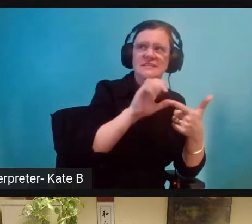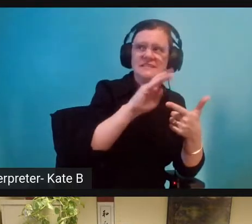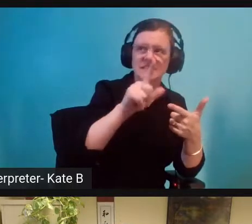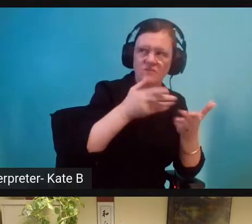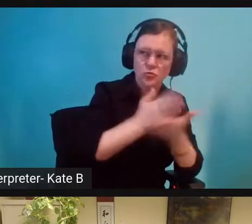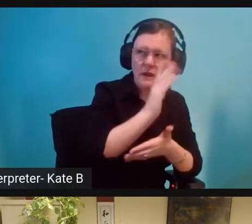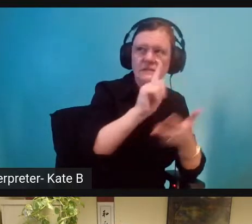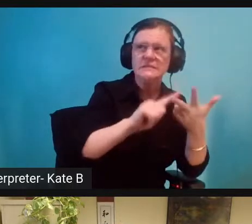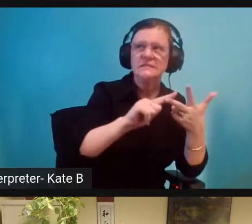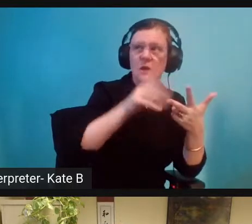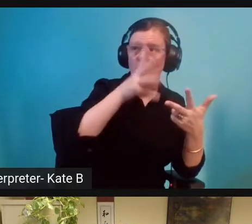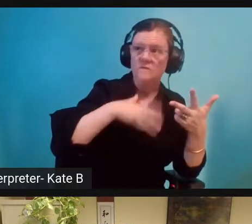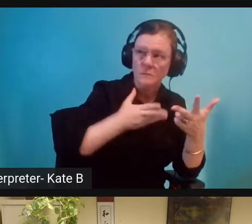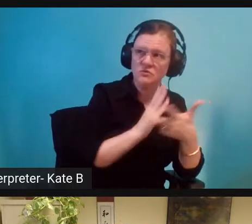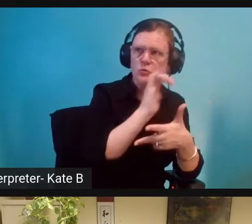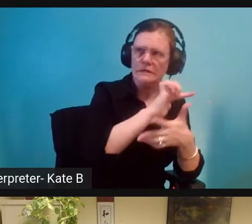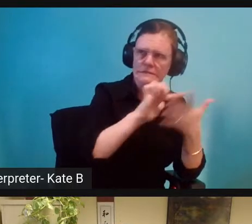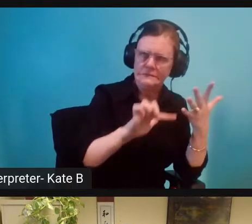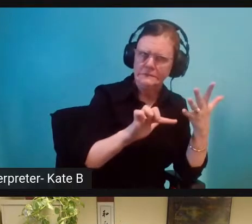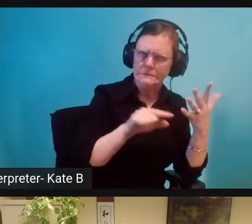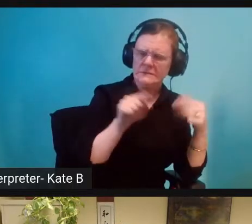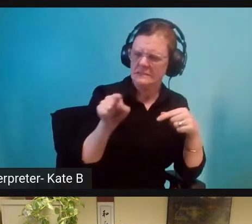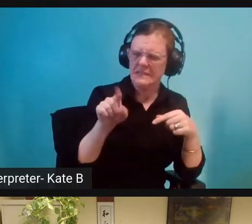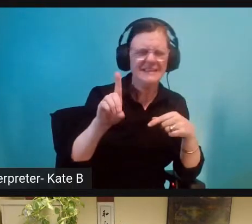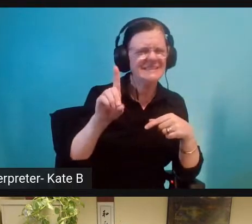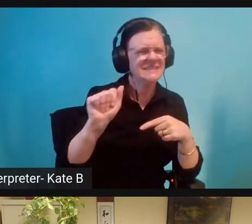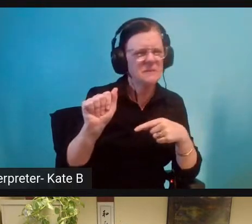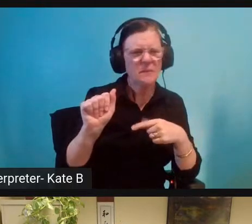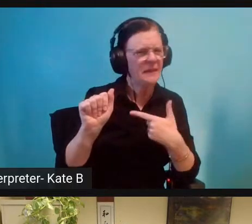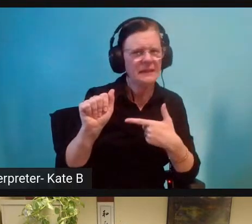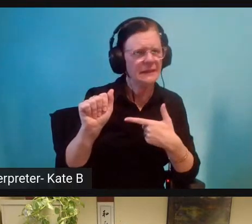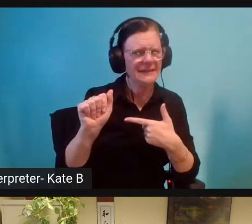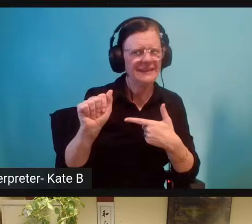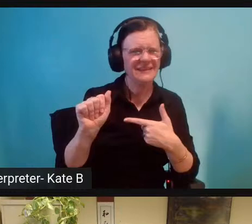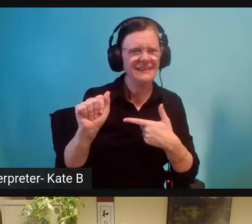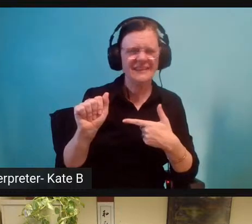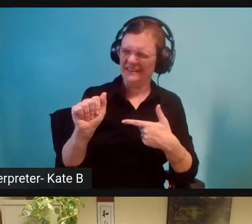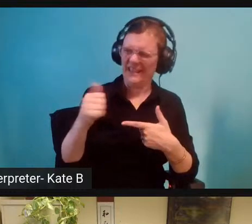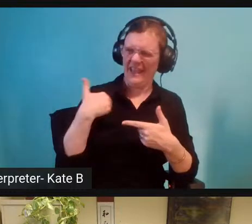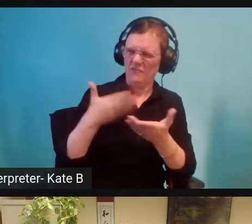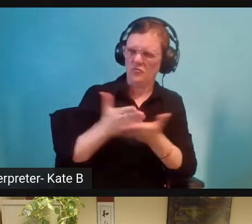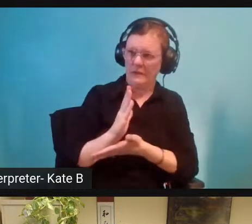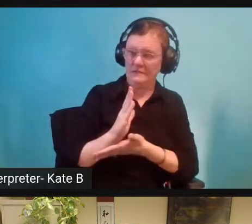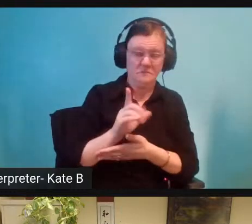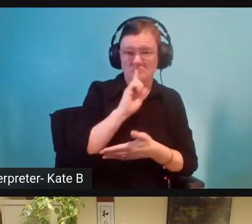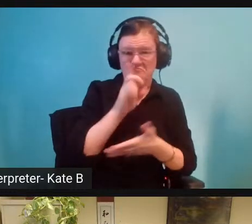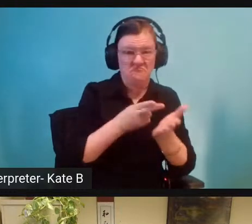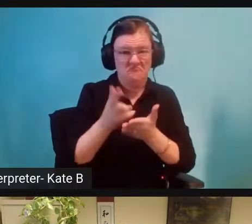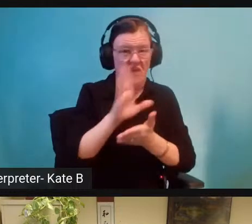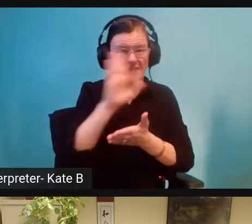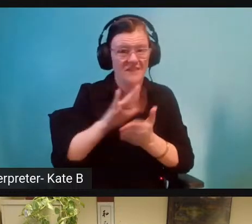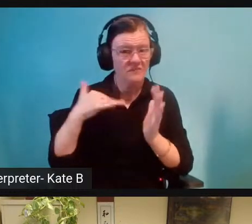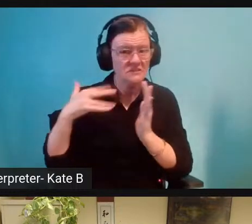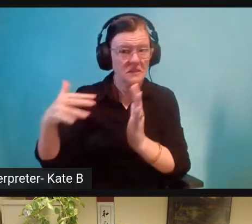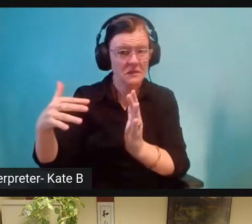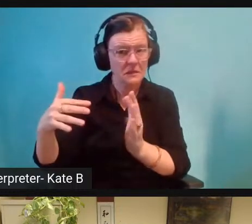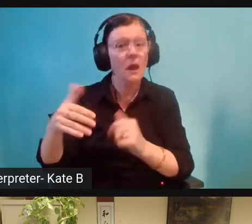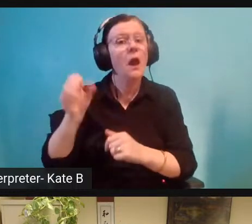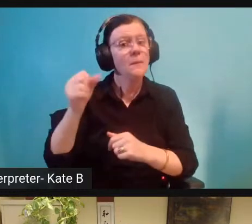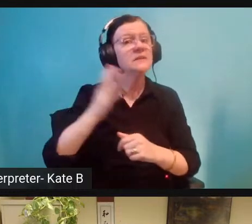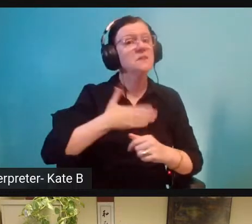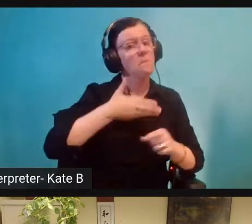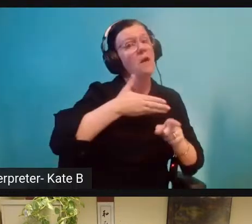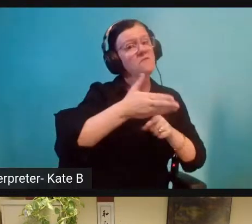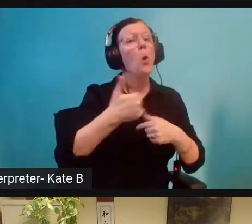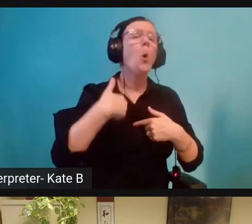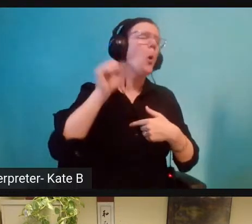around the world, I had never really understood disability as a rights issue. In our field, we gave it lip service. We always